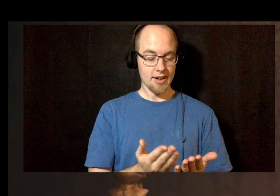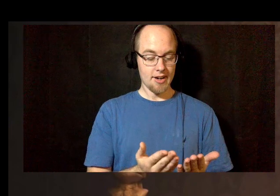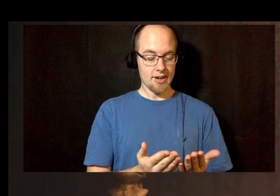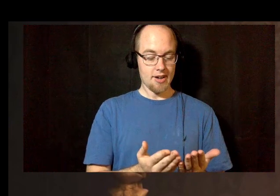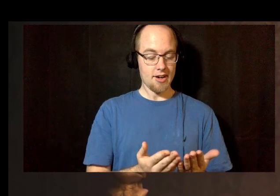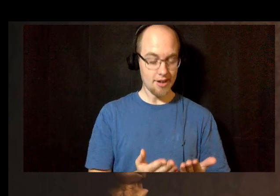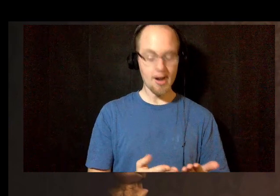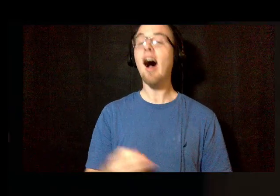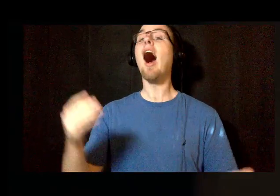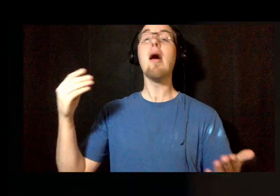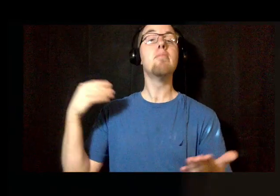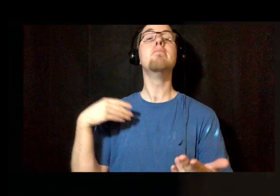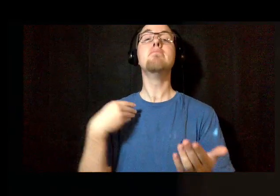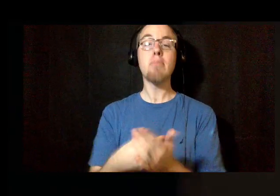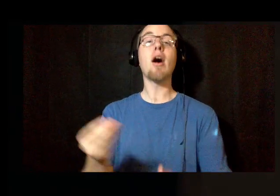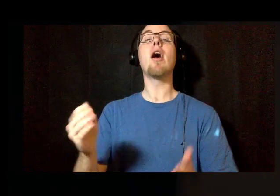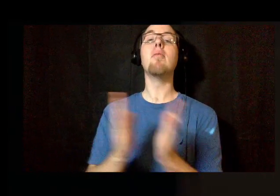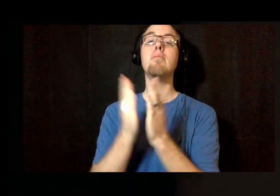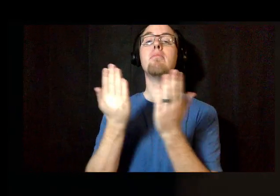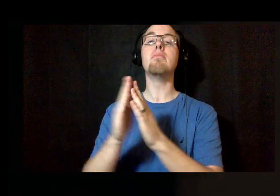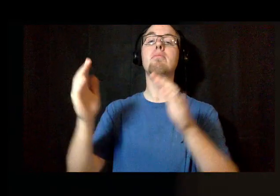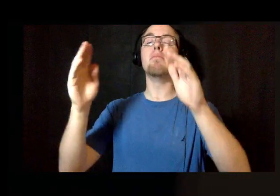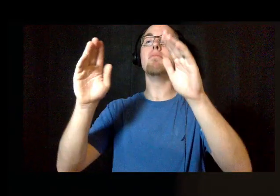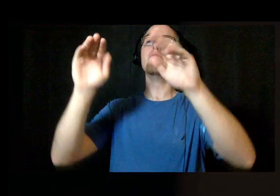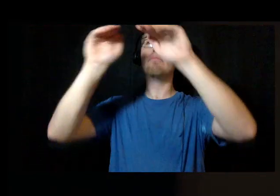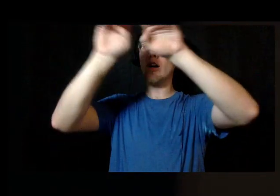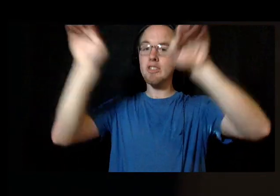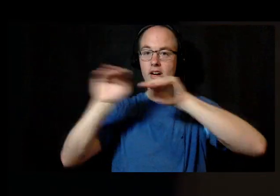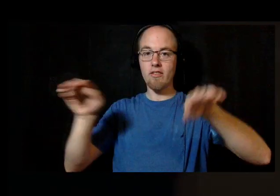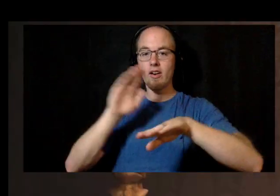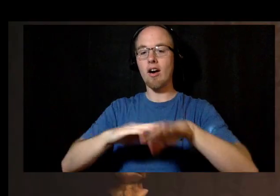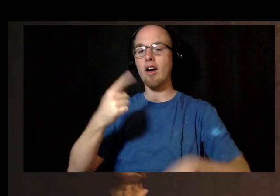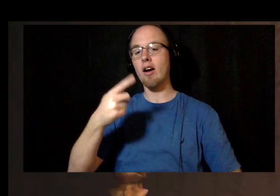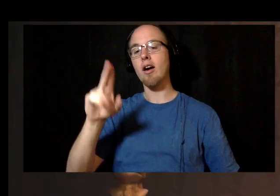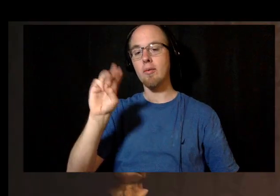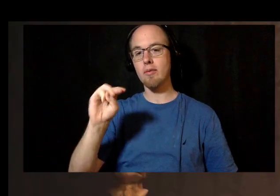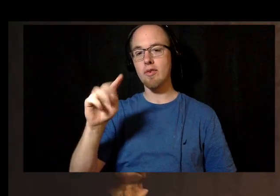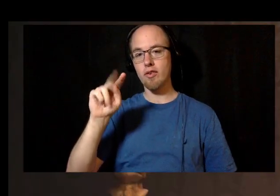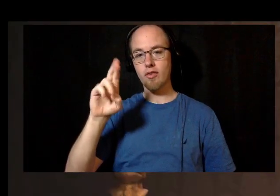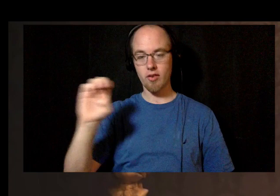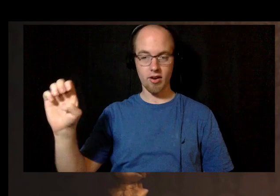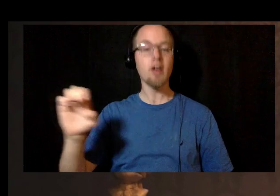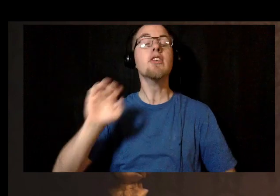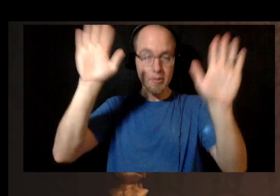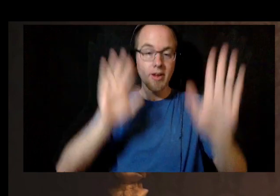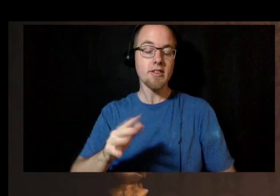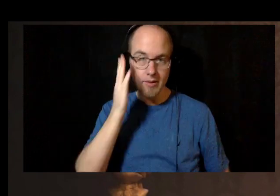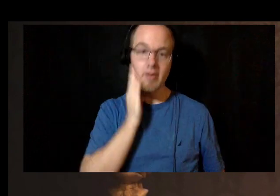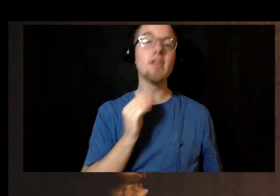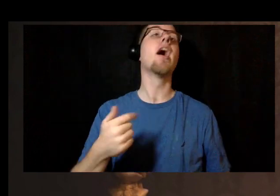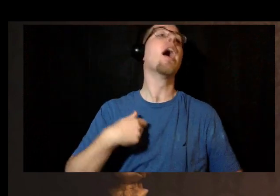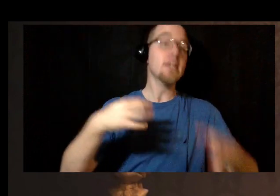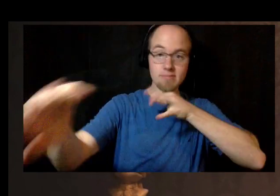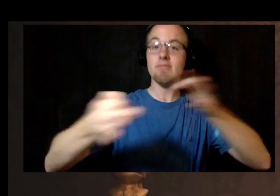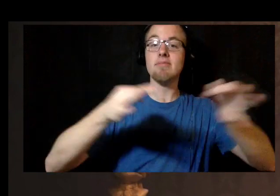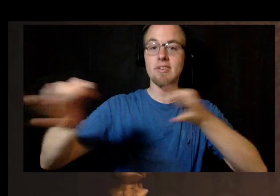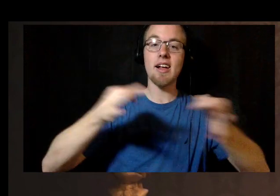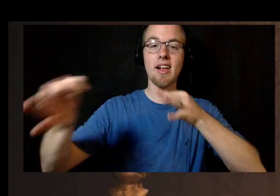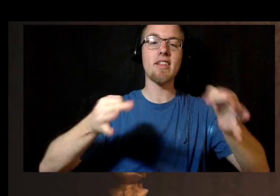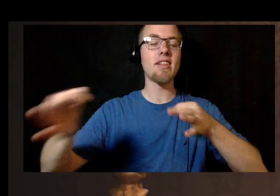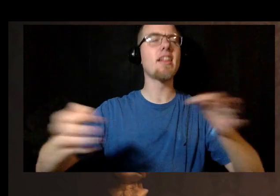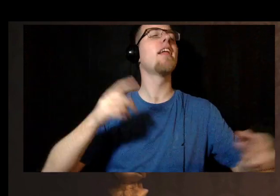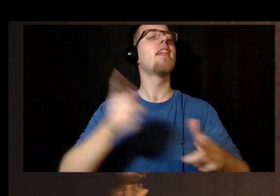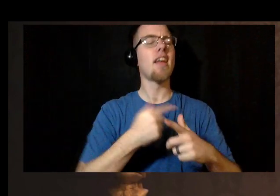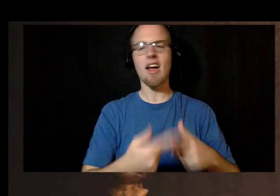I bought a bookshelf on Gumtree recently. It was an amazing experience. I'll quickly tell you about it and then I'll read the book. But I found